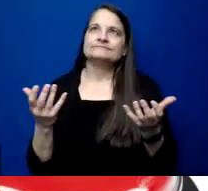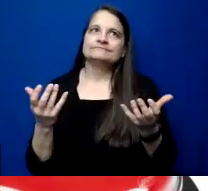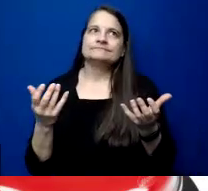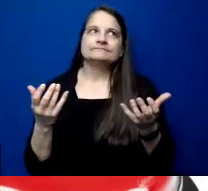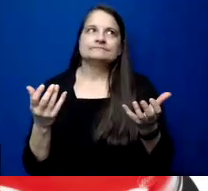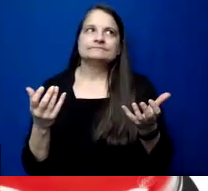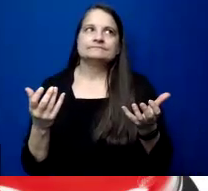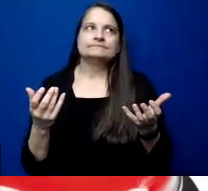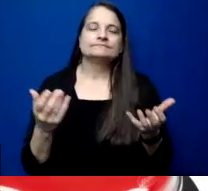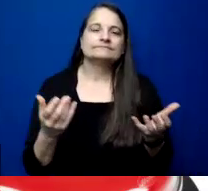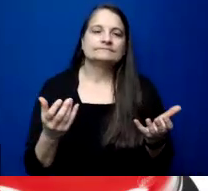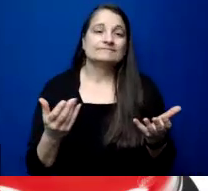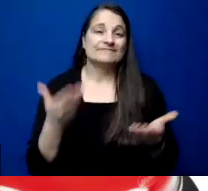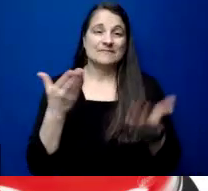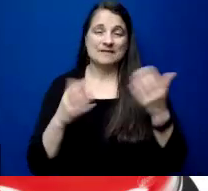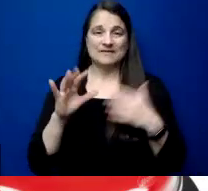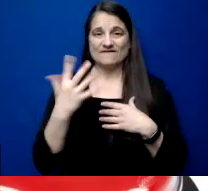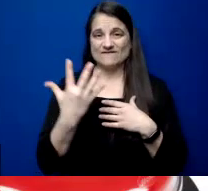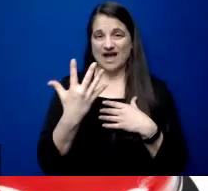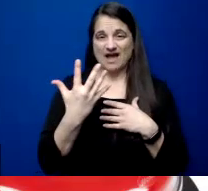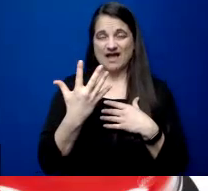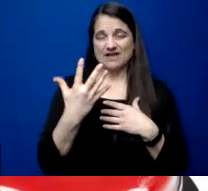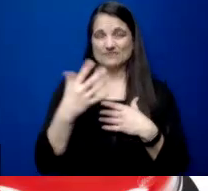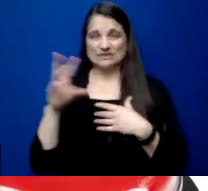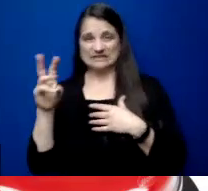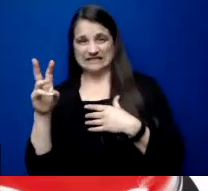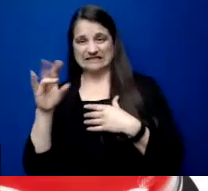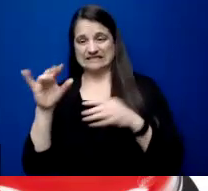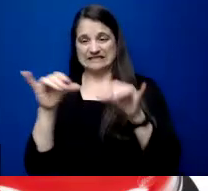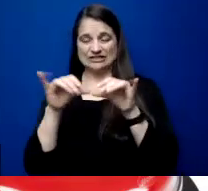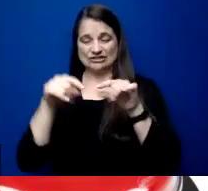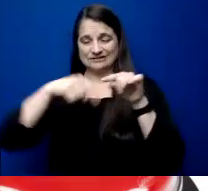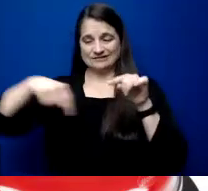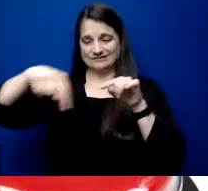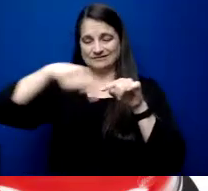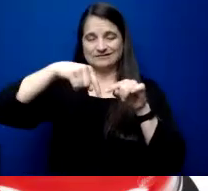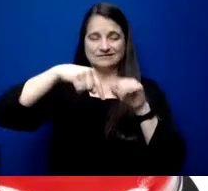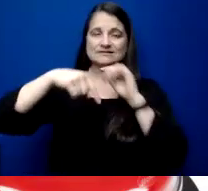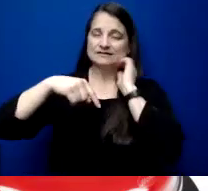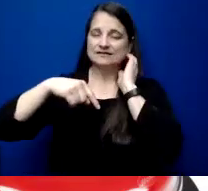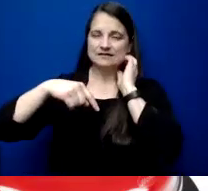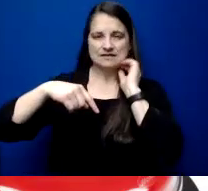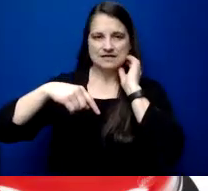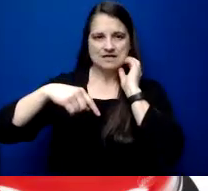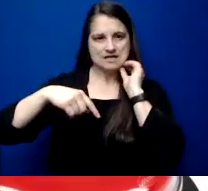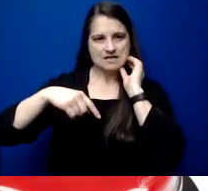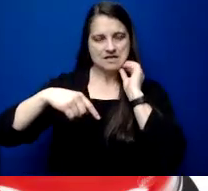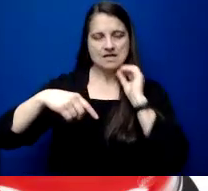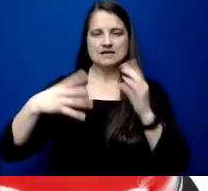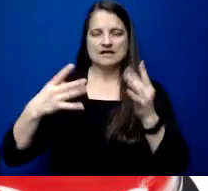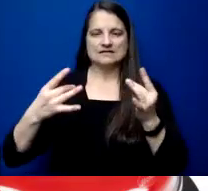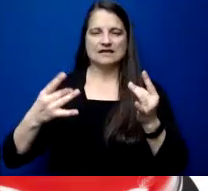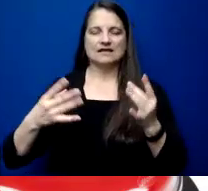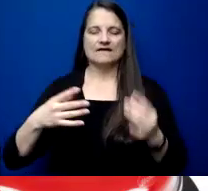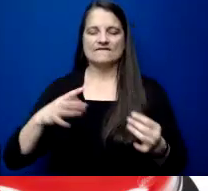it's 5 or 6 inches in diameter. It's a circular shape and it's covered in a felt piece